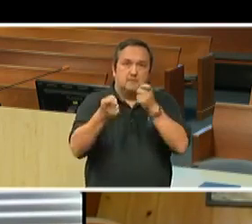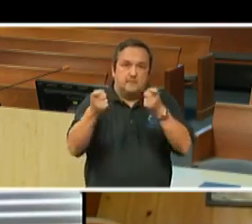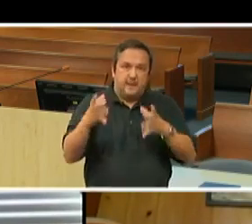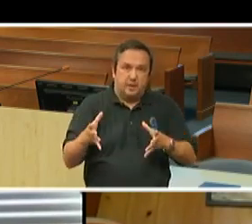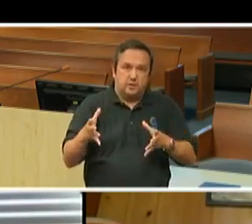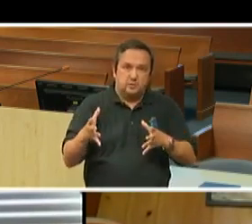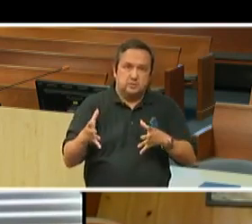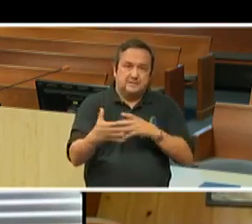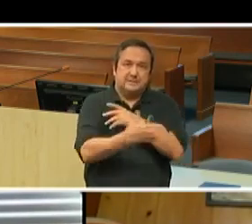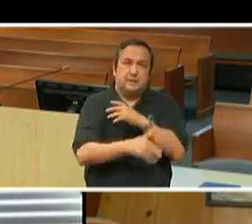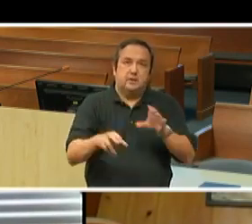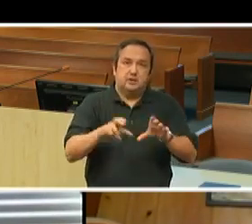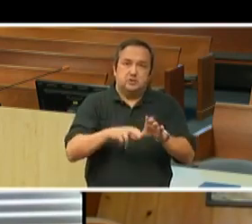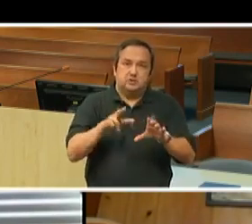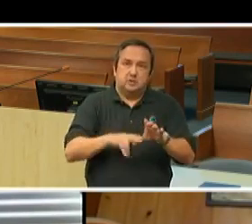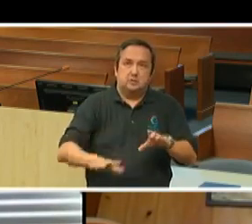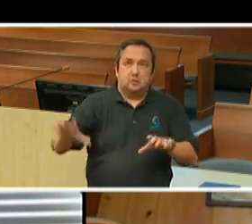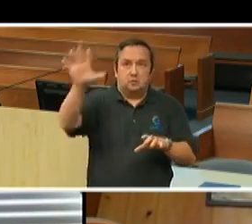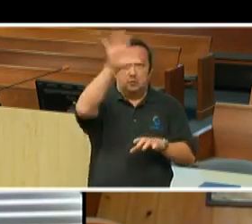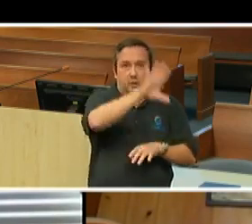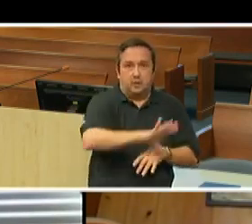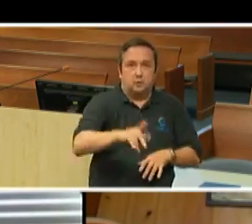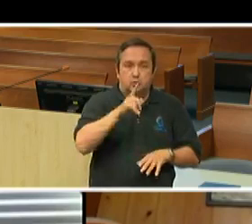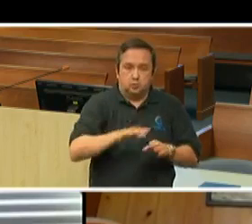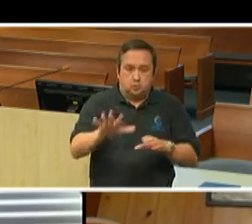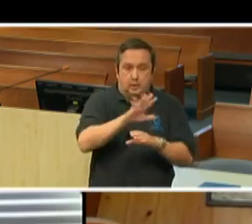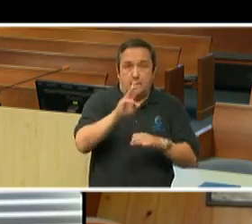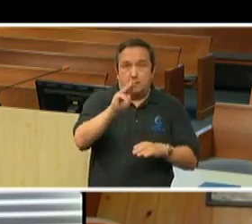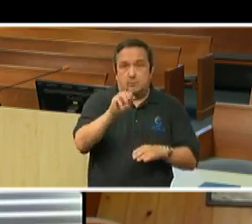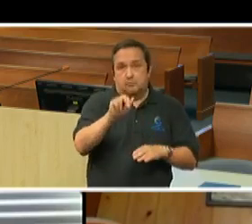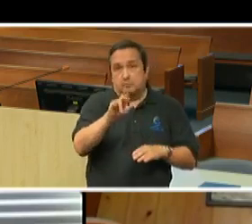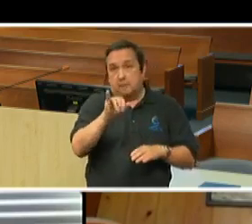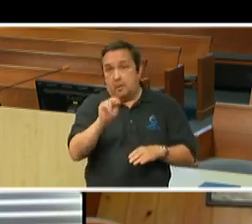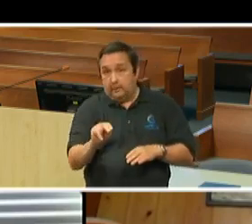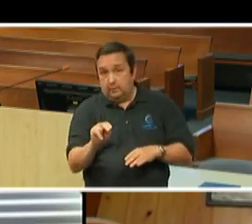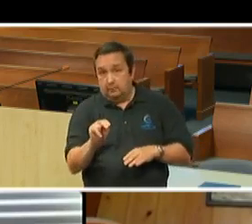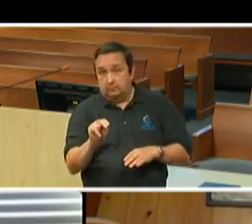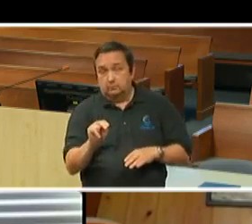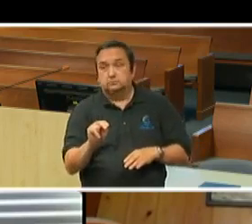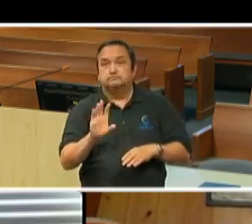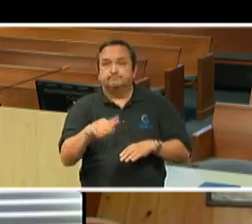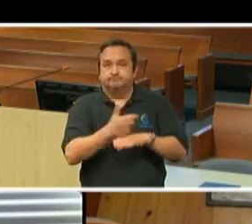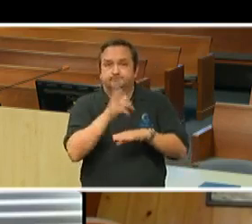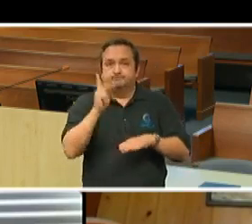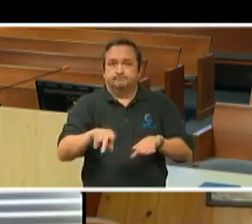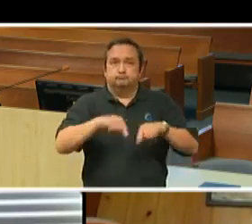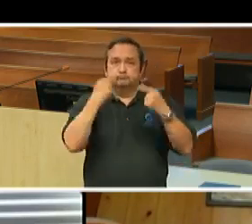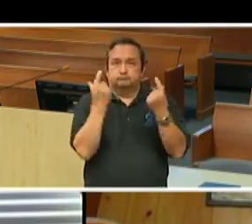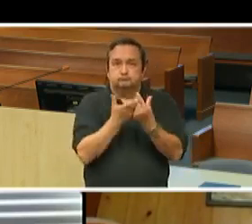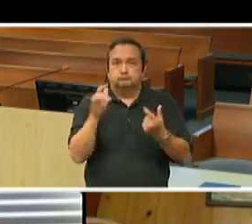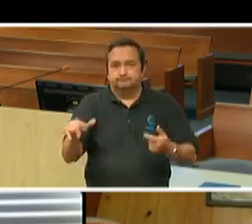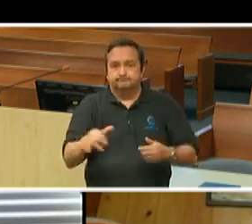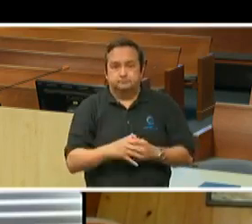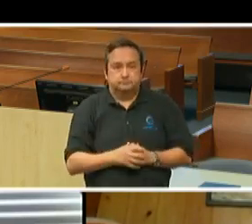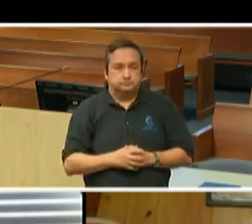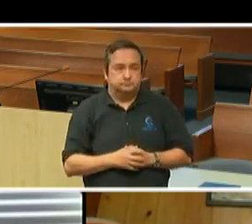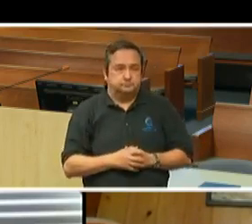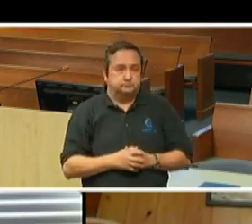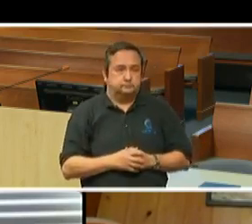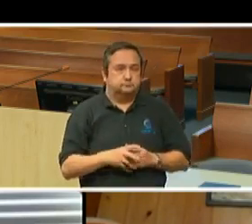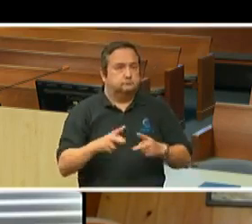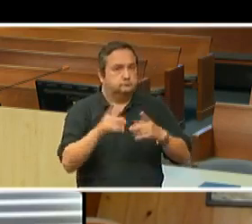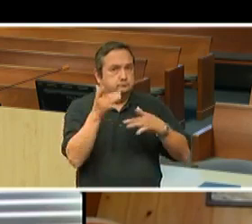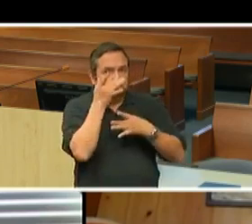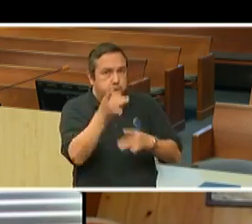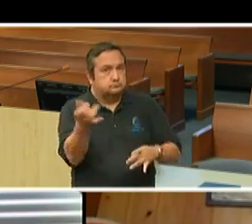county chairs of the surrounding counties that surround Marion County. So they sort of set it up for the group surrounding them. So that'll be a very